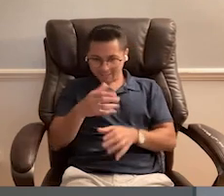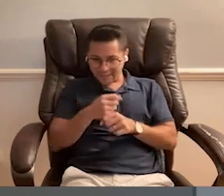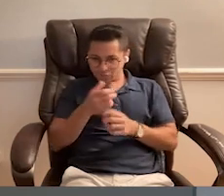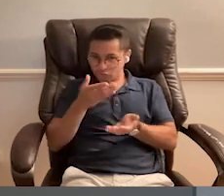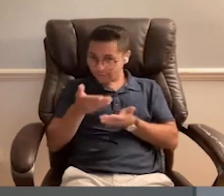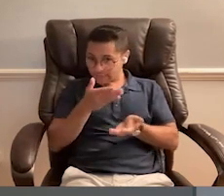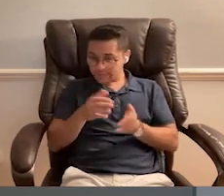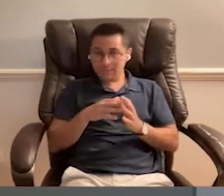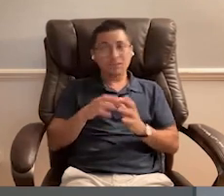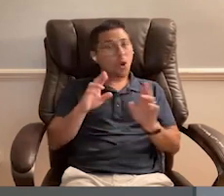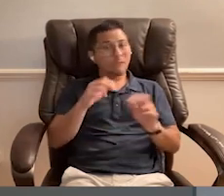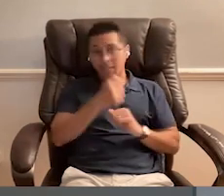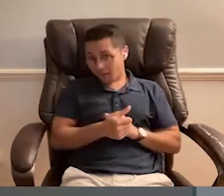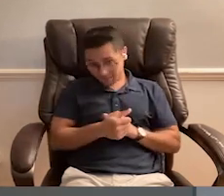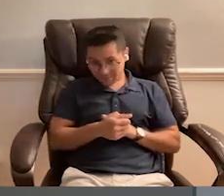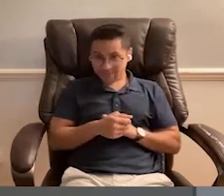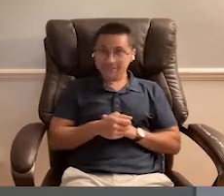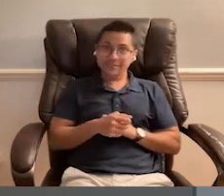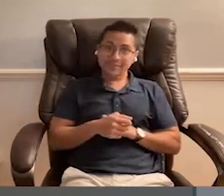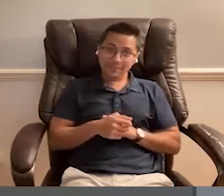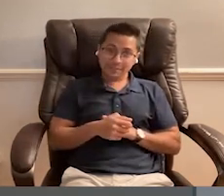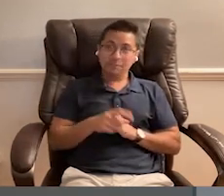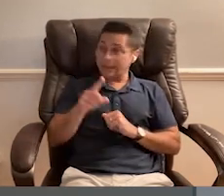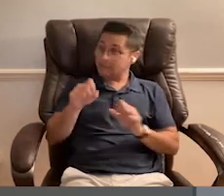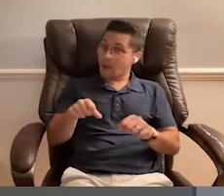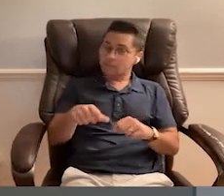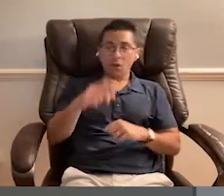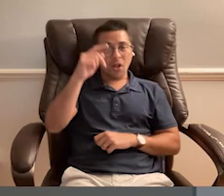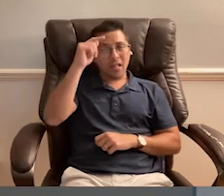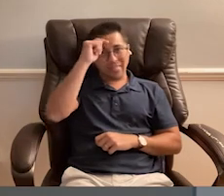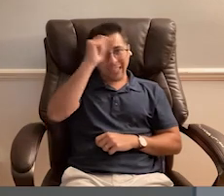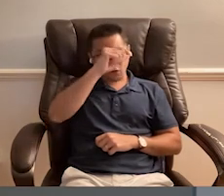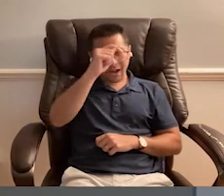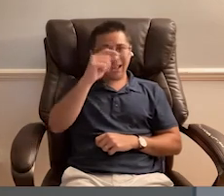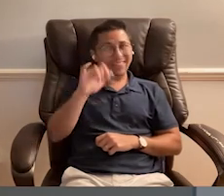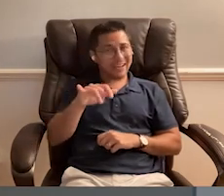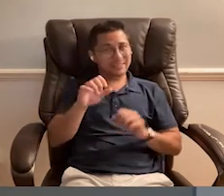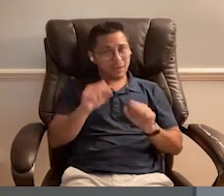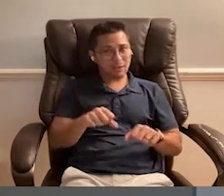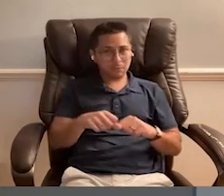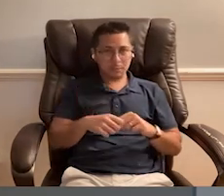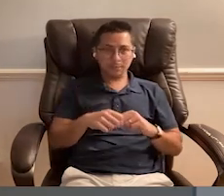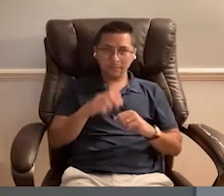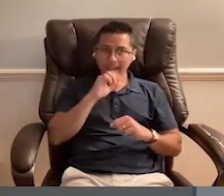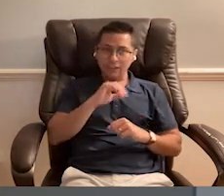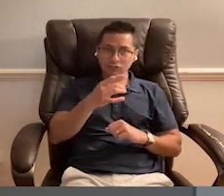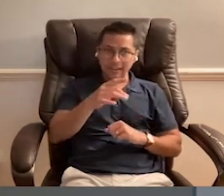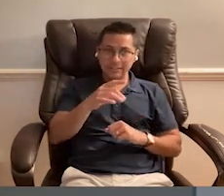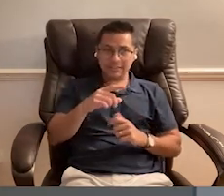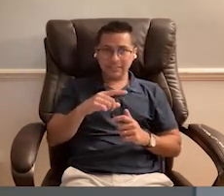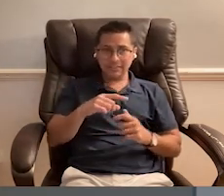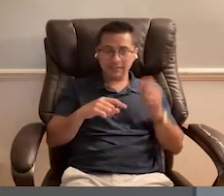the waiting list and never receive services? Hopefully not. But it I mean, is possible. Yes, theoretically, that